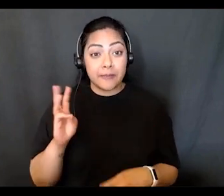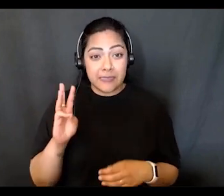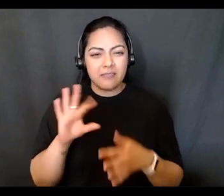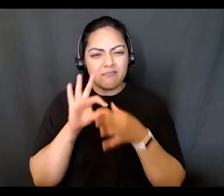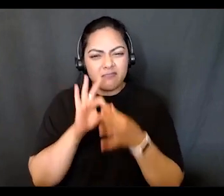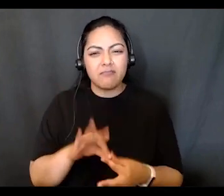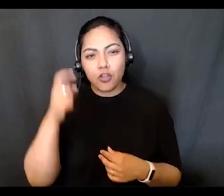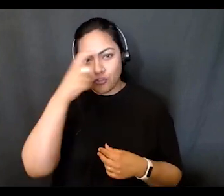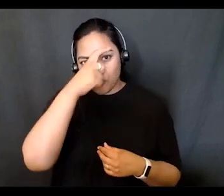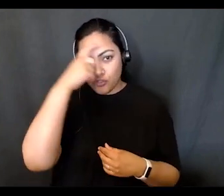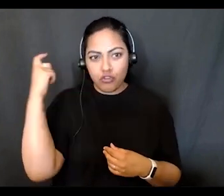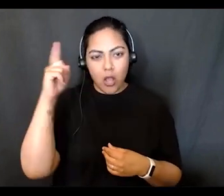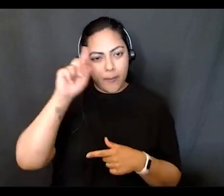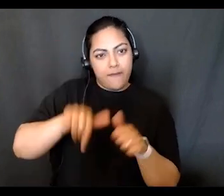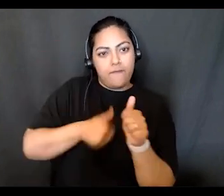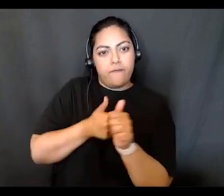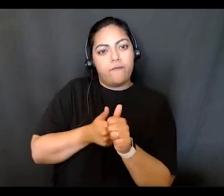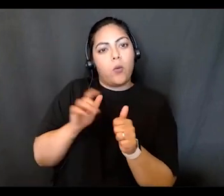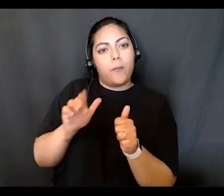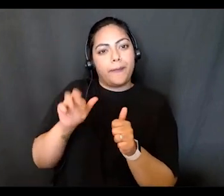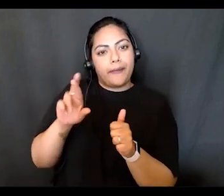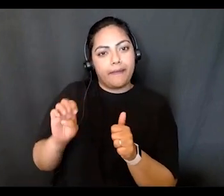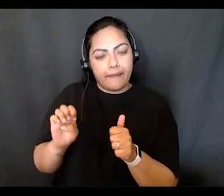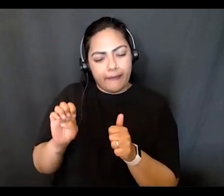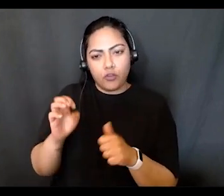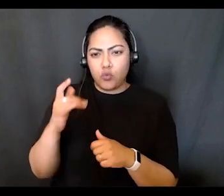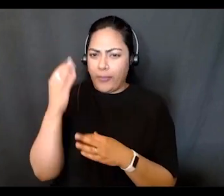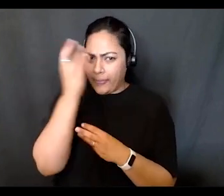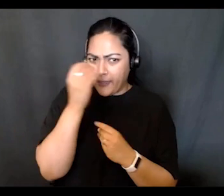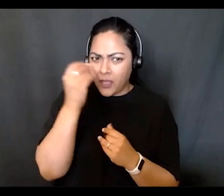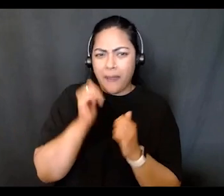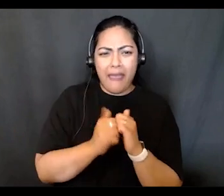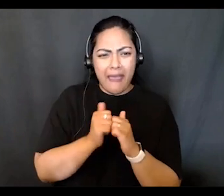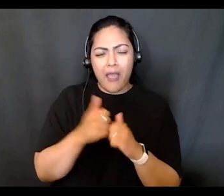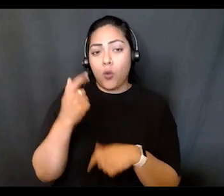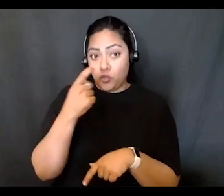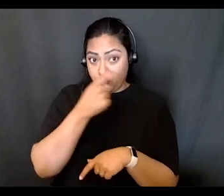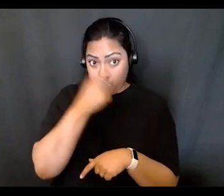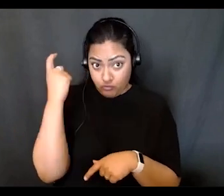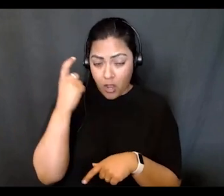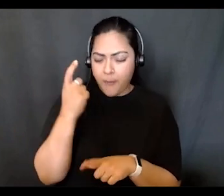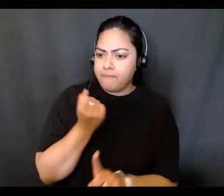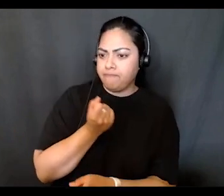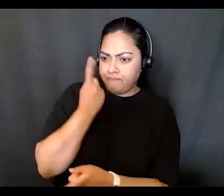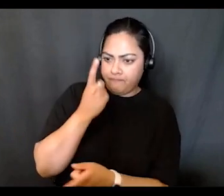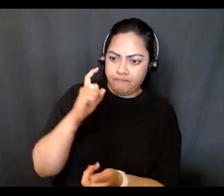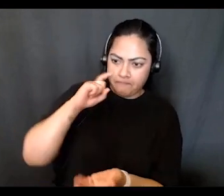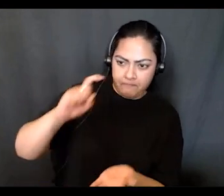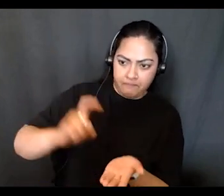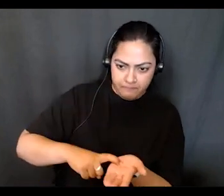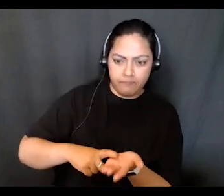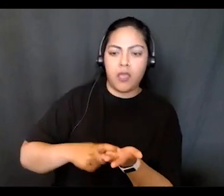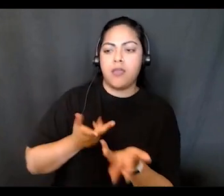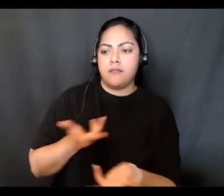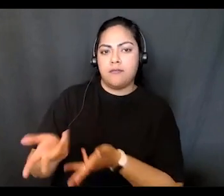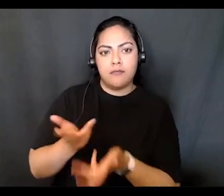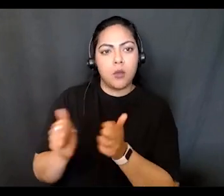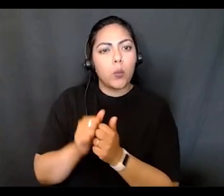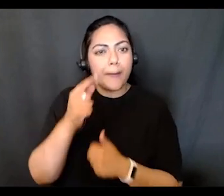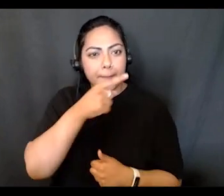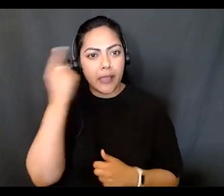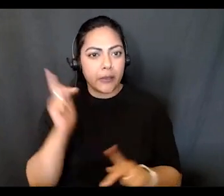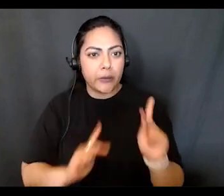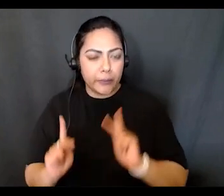about trauma-informed care. And so this is really thinking about how trauma-informed care can be used when interacting with